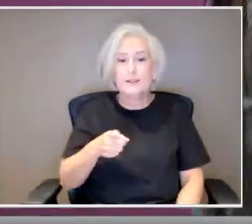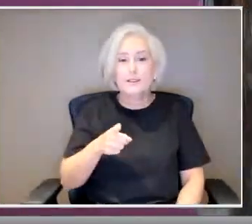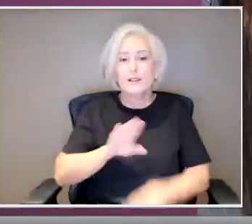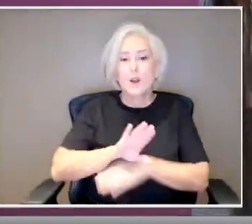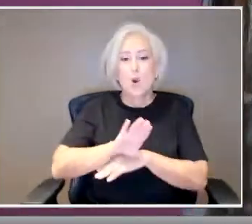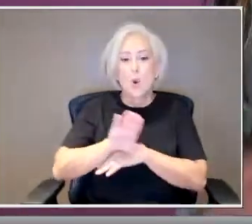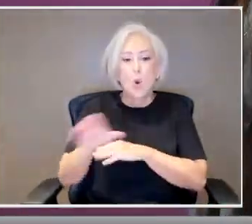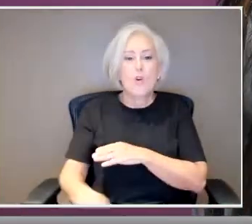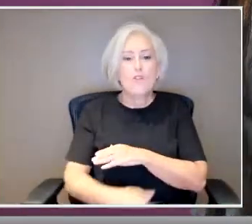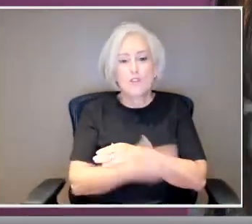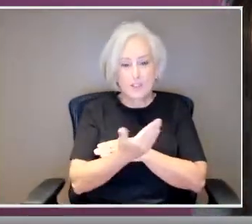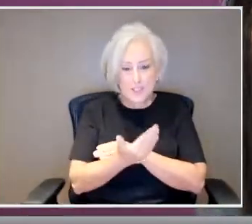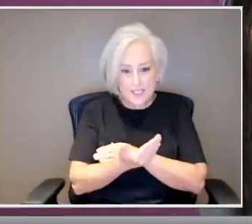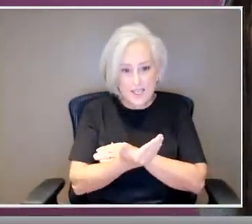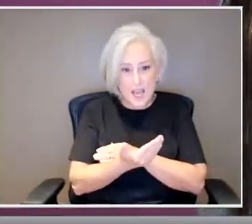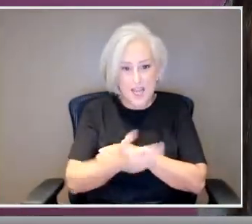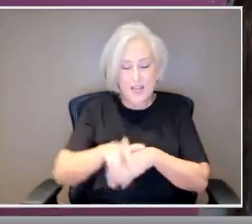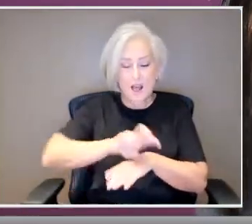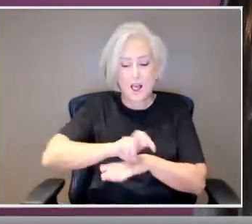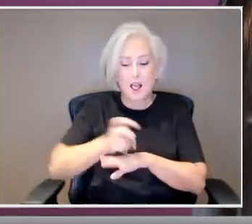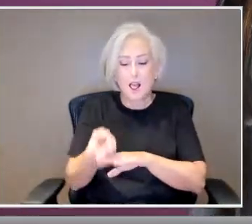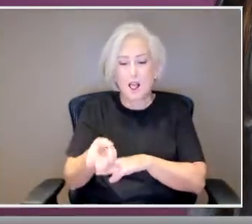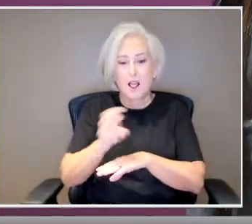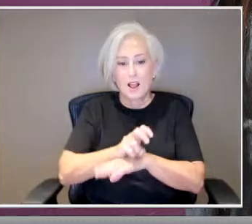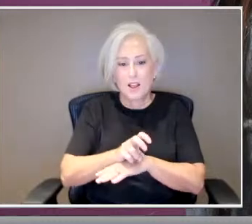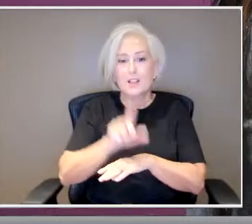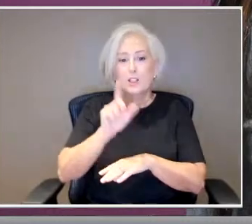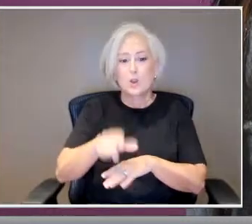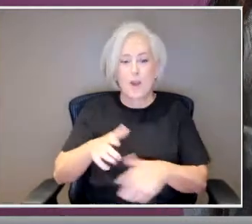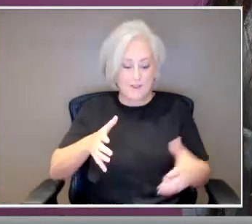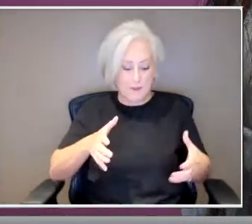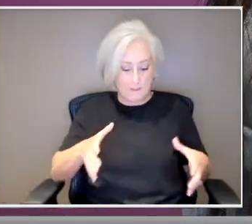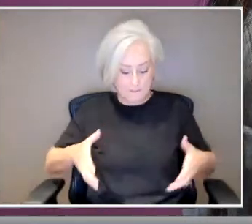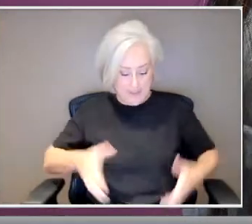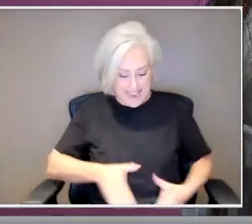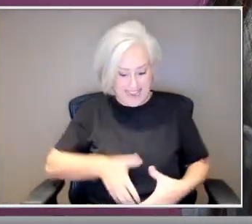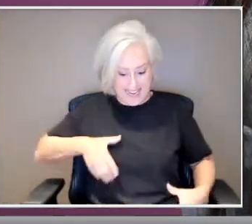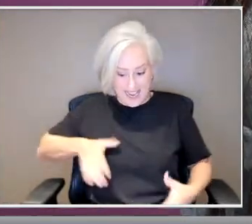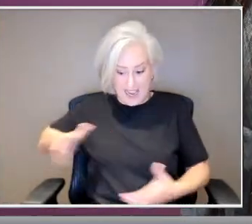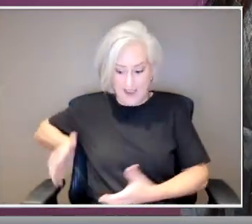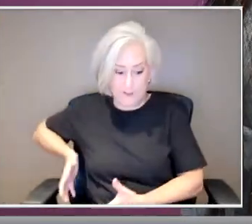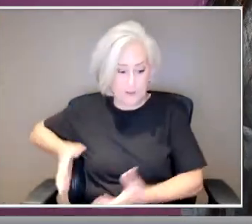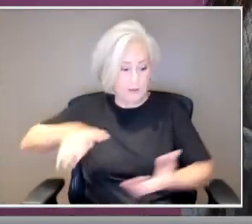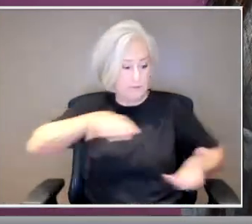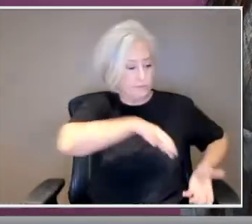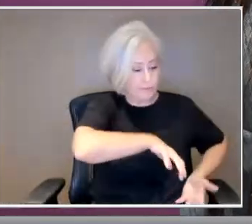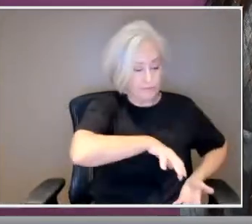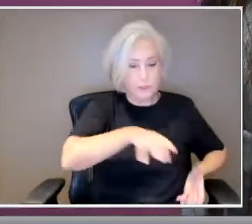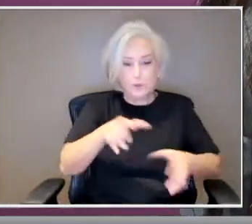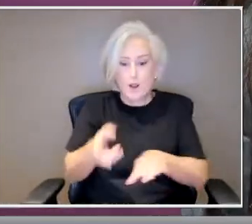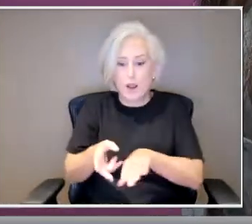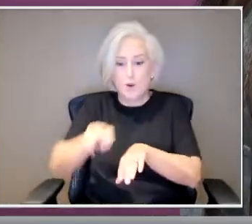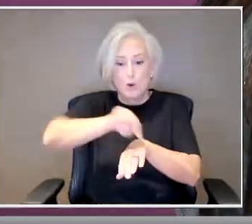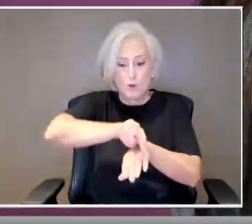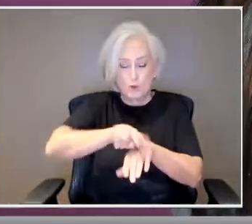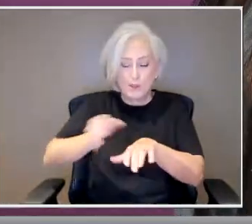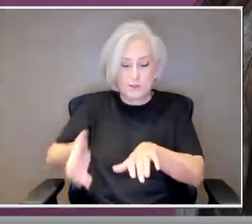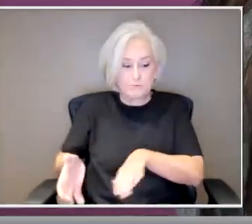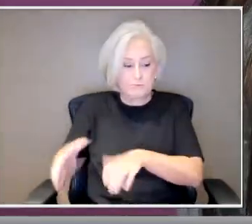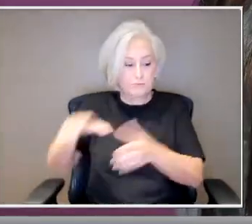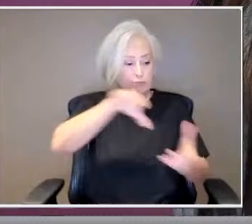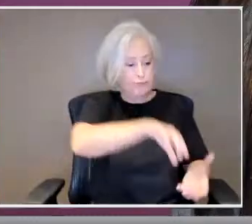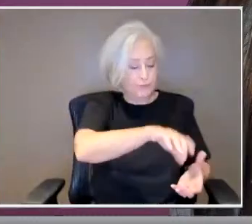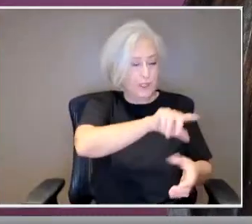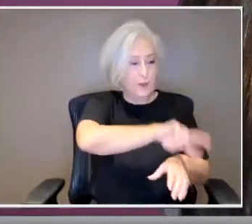I'm grabbing my bag, going to each side. I wake up and immediately, so there's a wall unit.